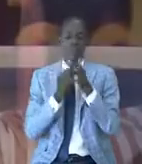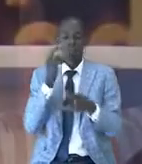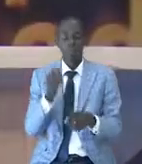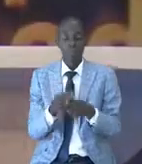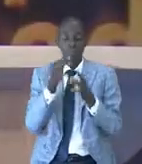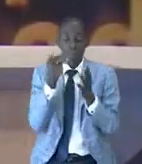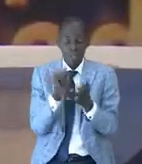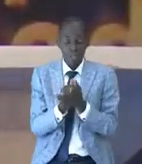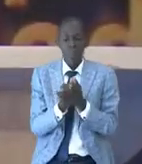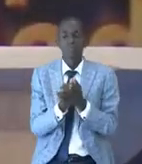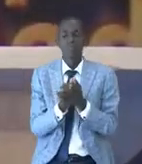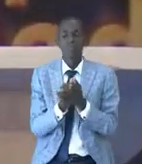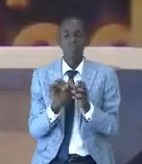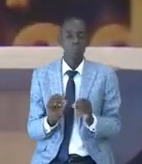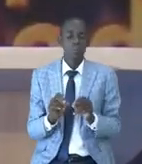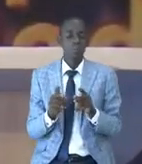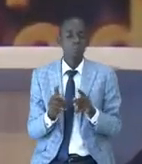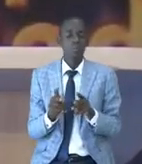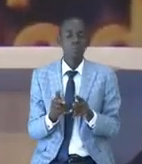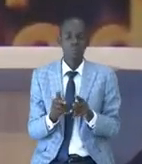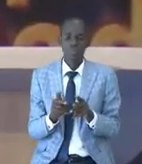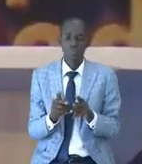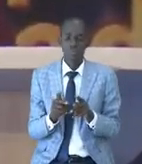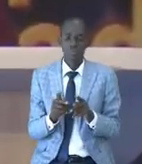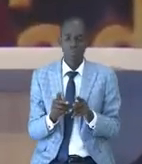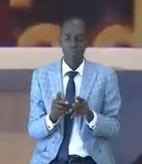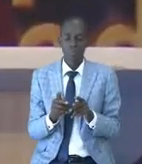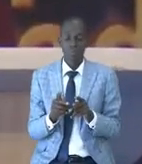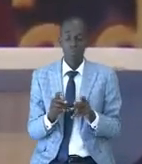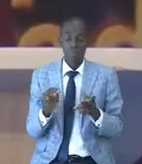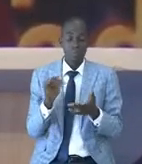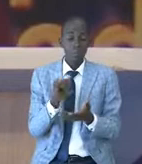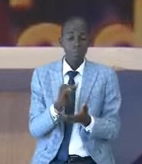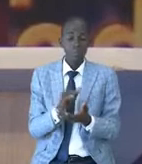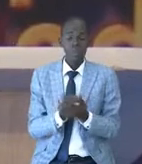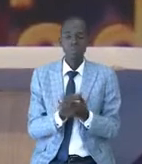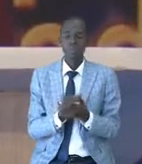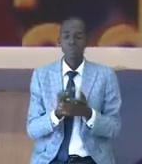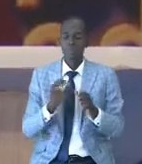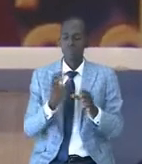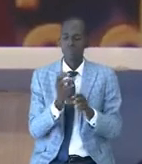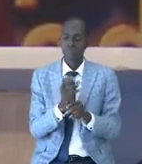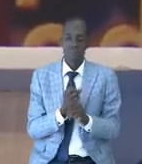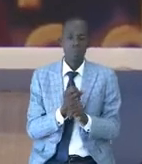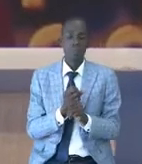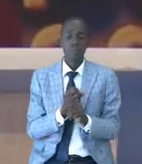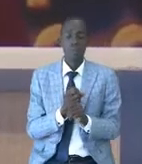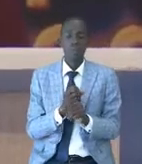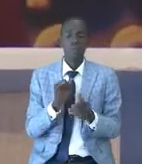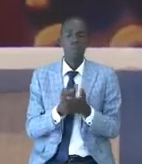That platform, that peak that the Lord has ordained from all eternity that you will get